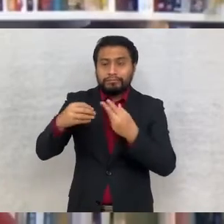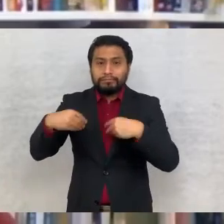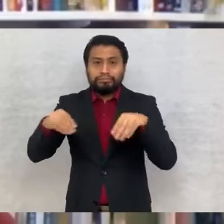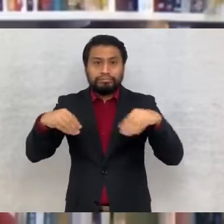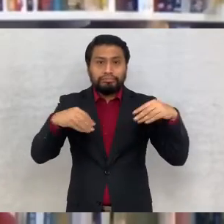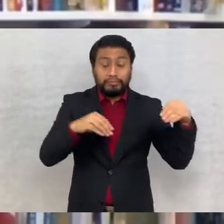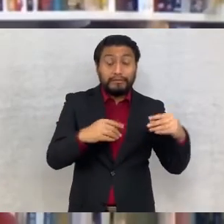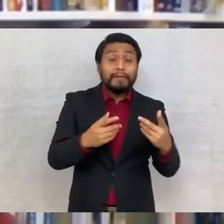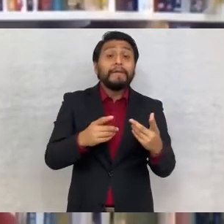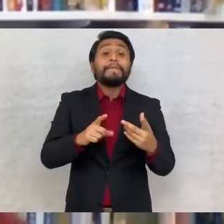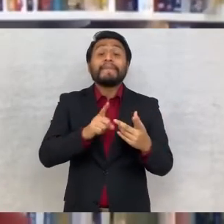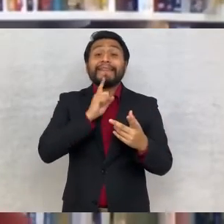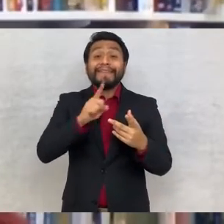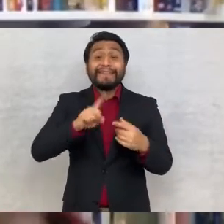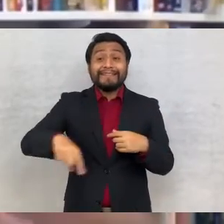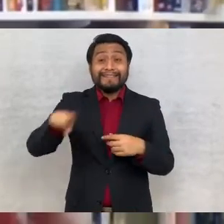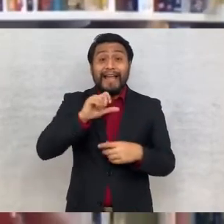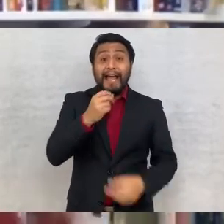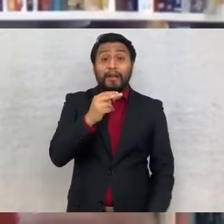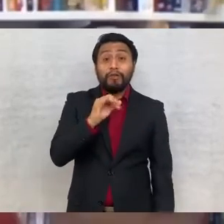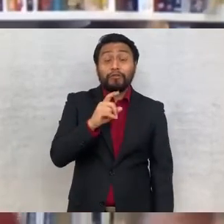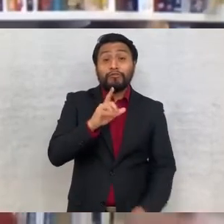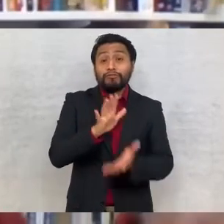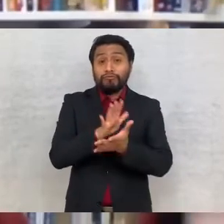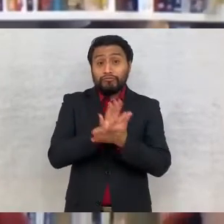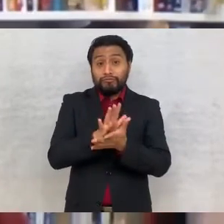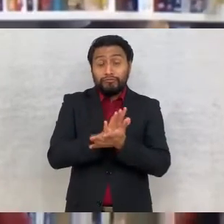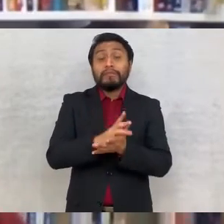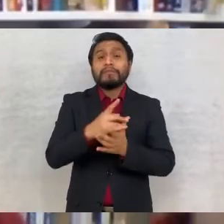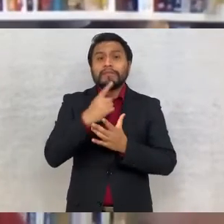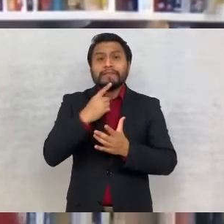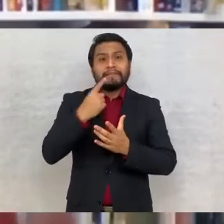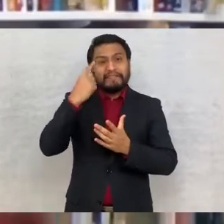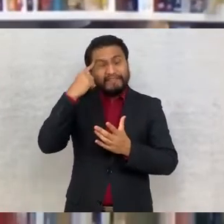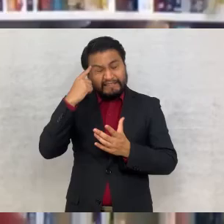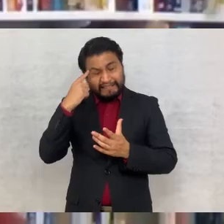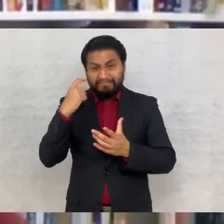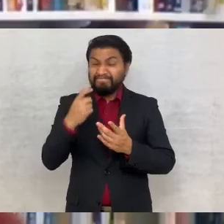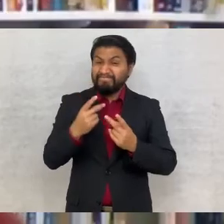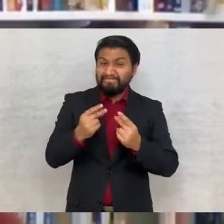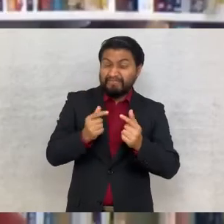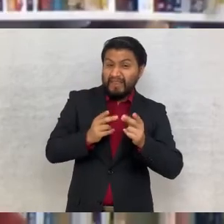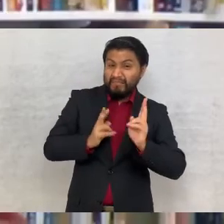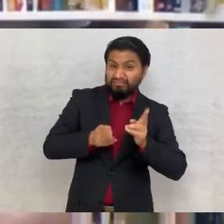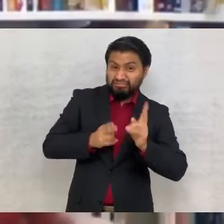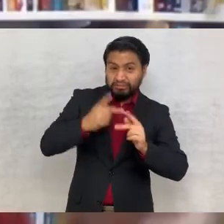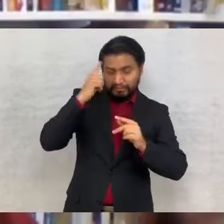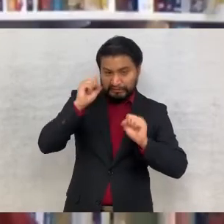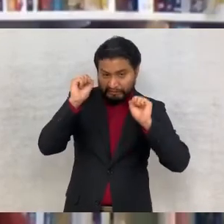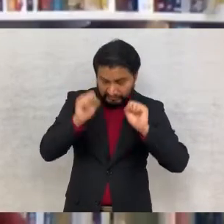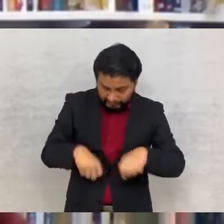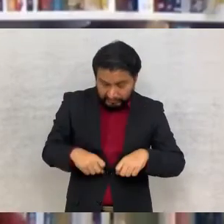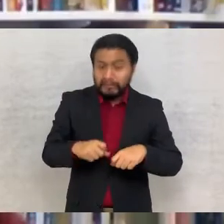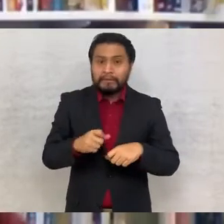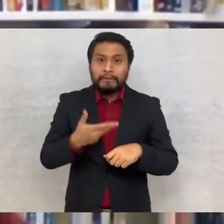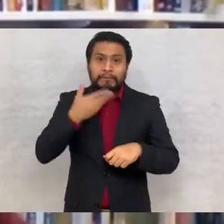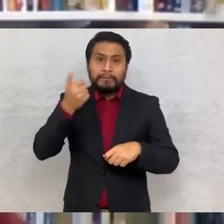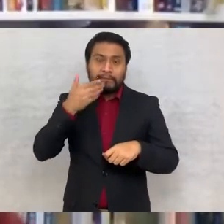producers. In fact, an agricultural school created to improve production in the rural world with a view to